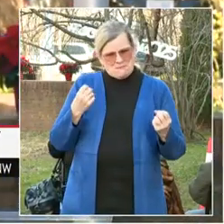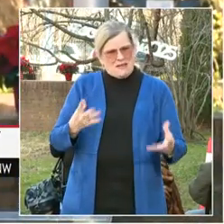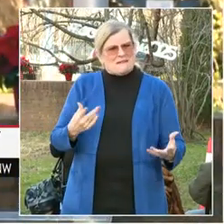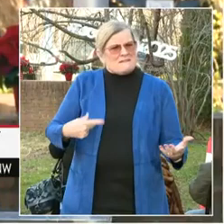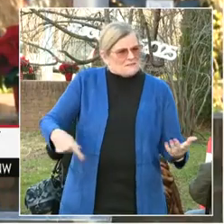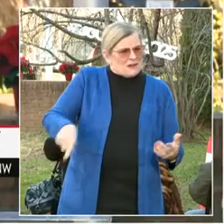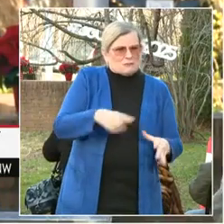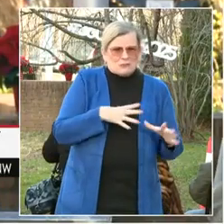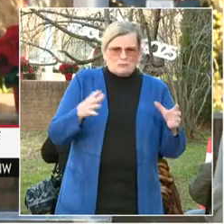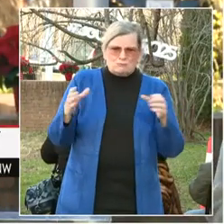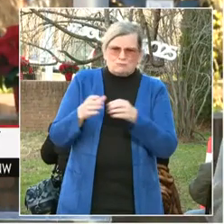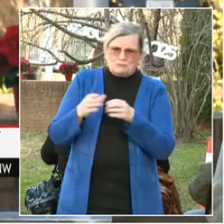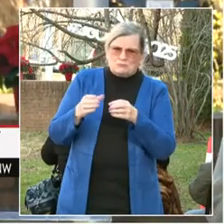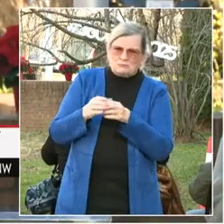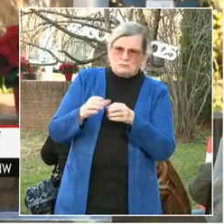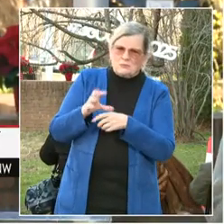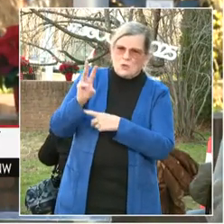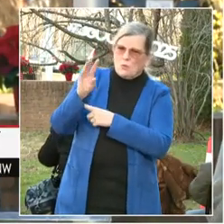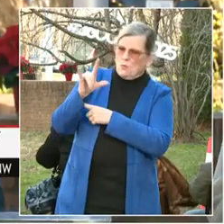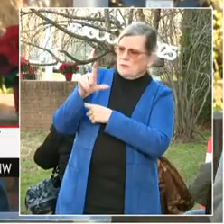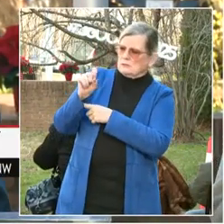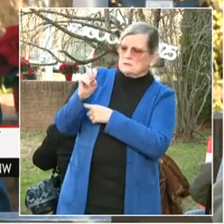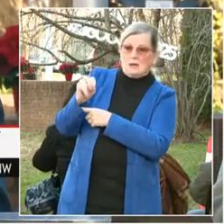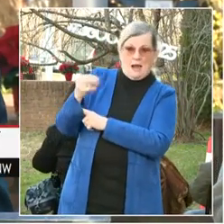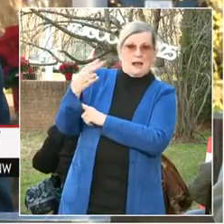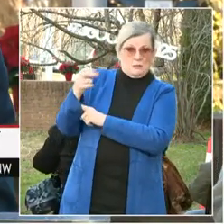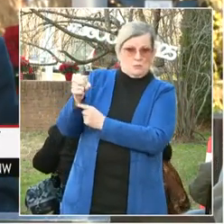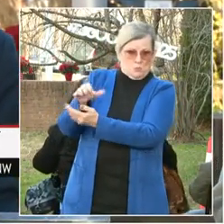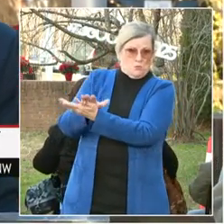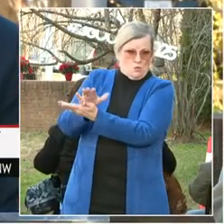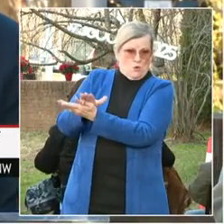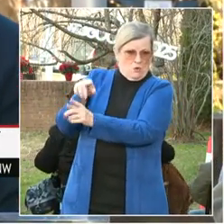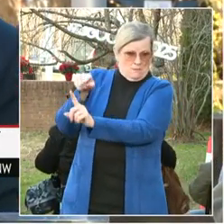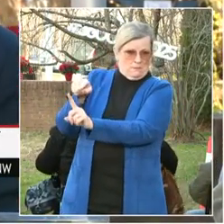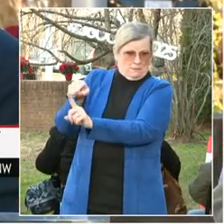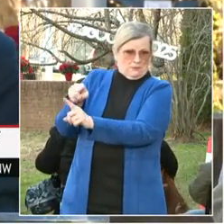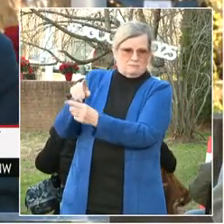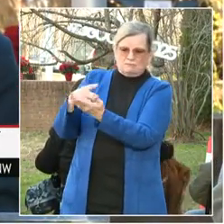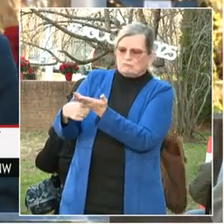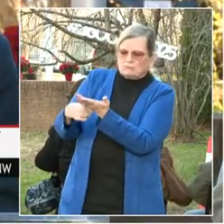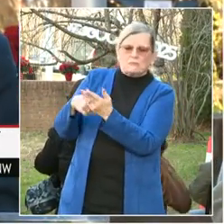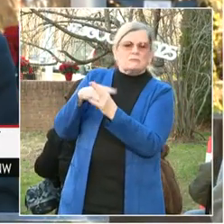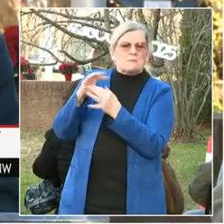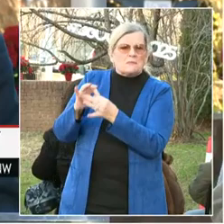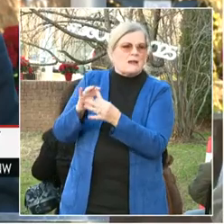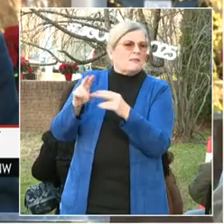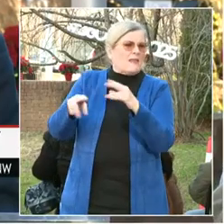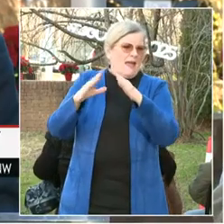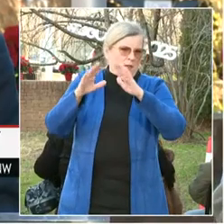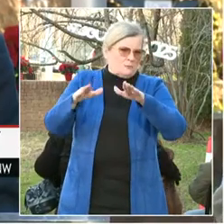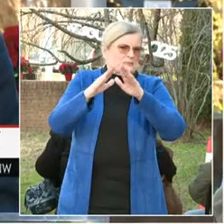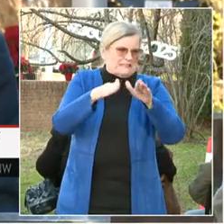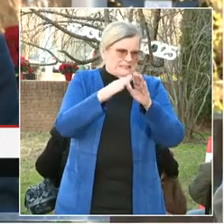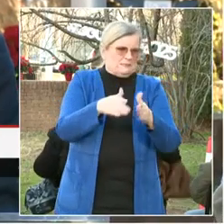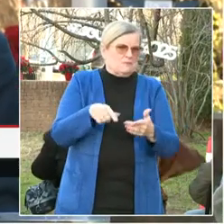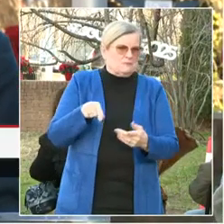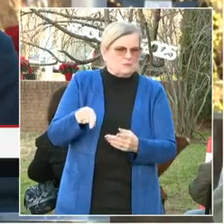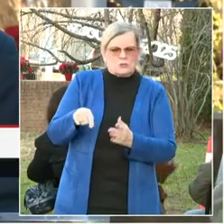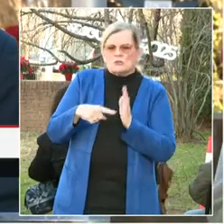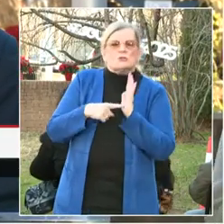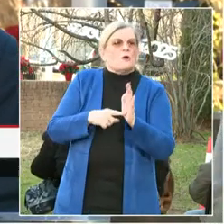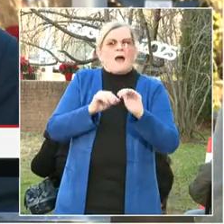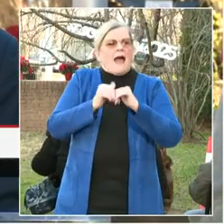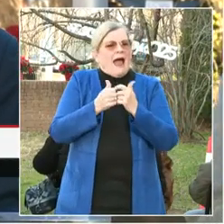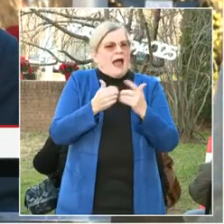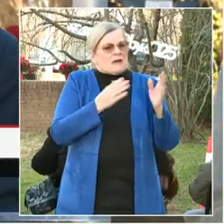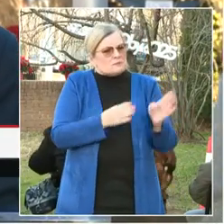community conversation on housing that focused on how historical land use policies continue to impact housing opportunities across the district and